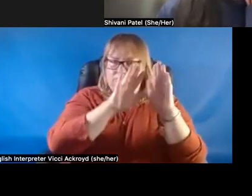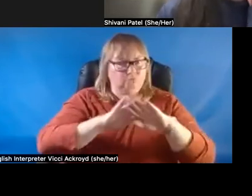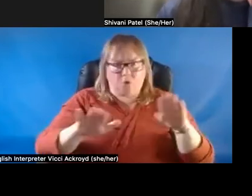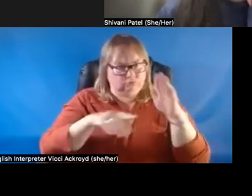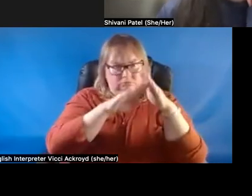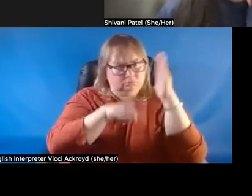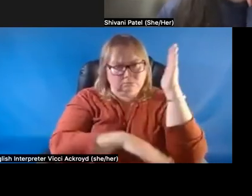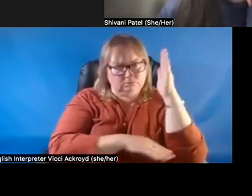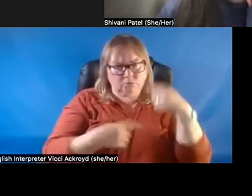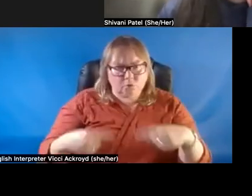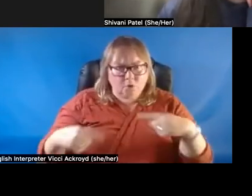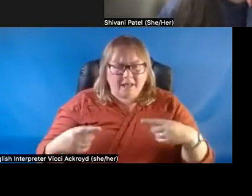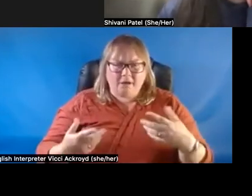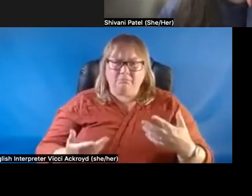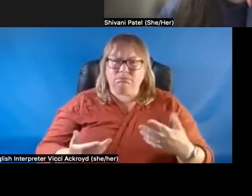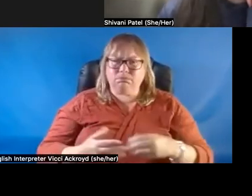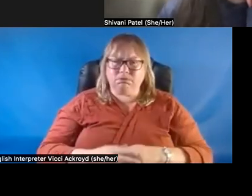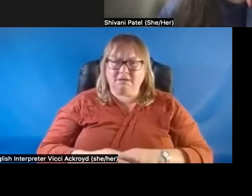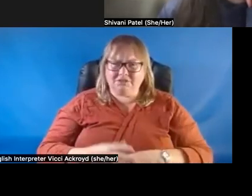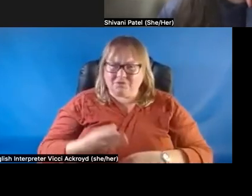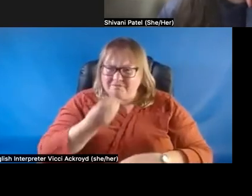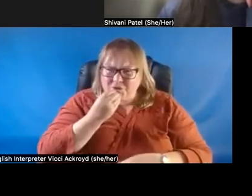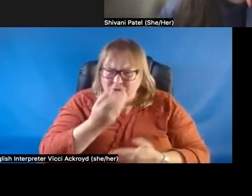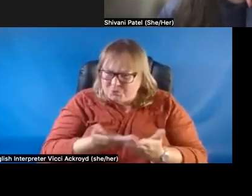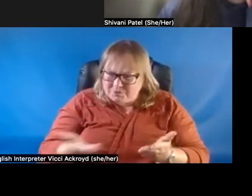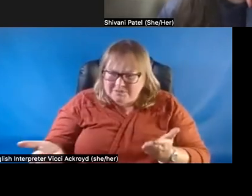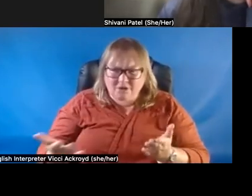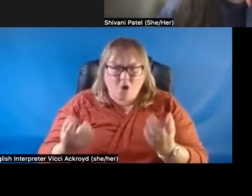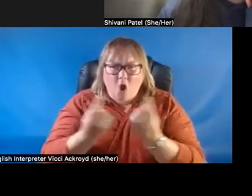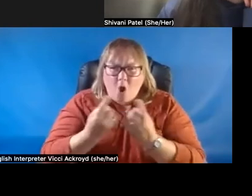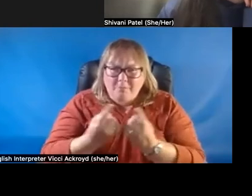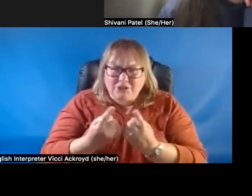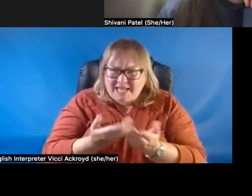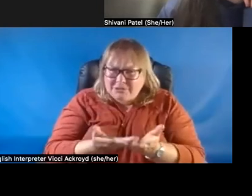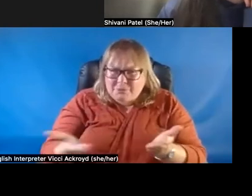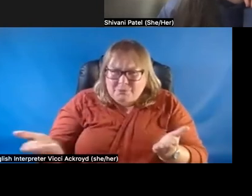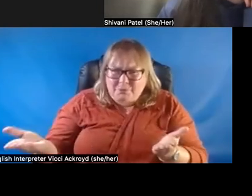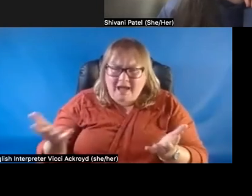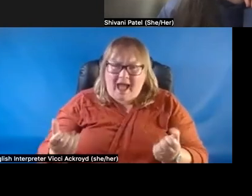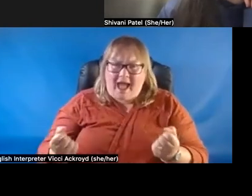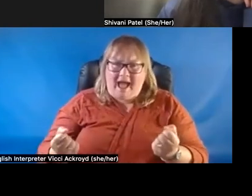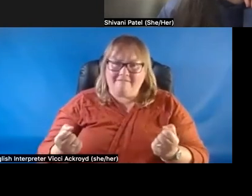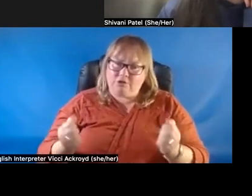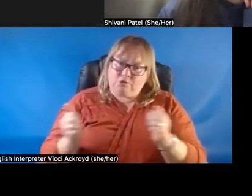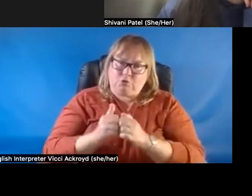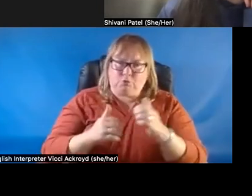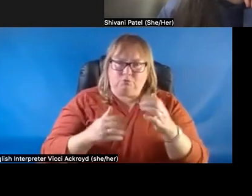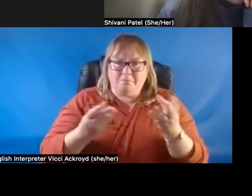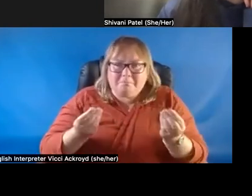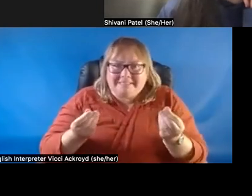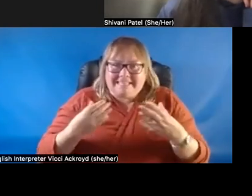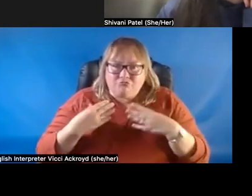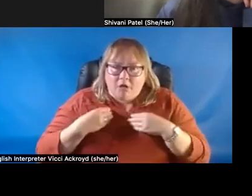they also have hierarchies in a way, the objects or the material, or so